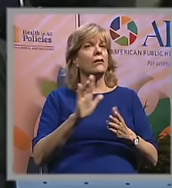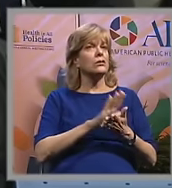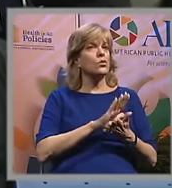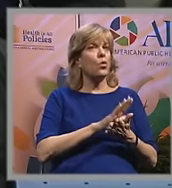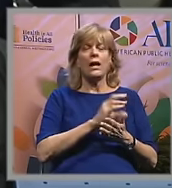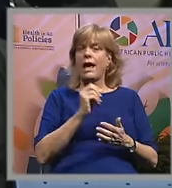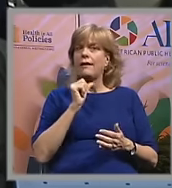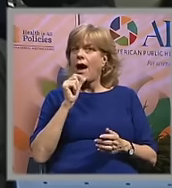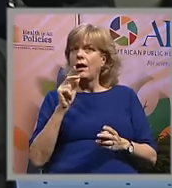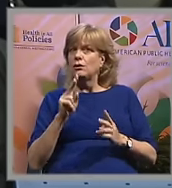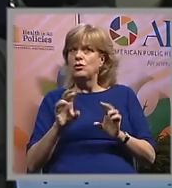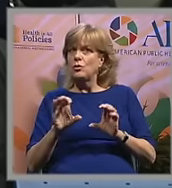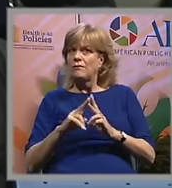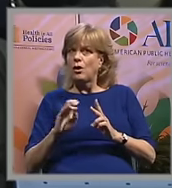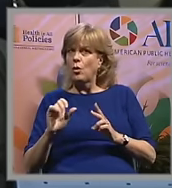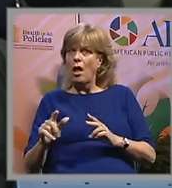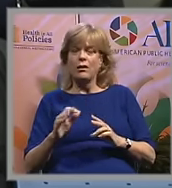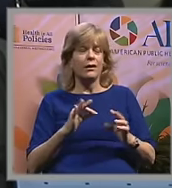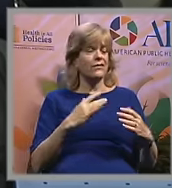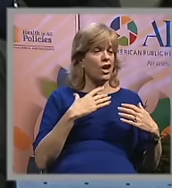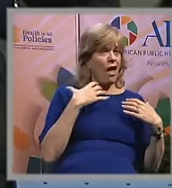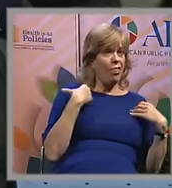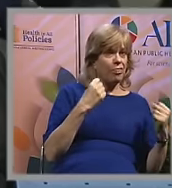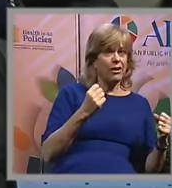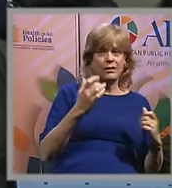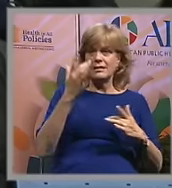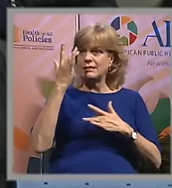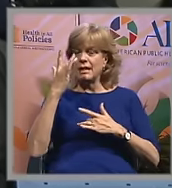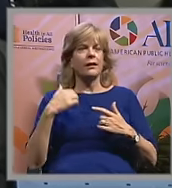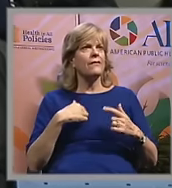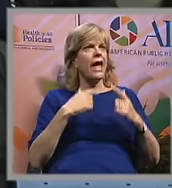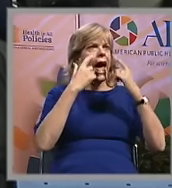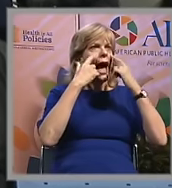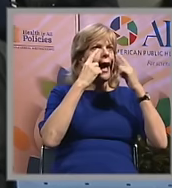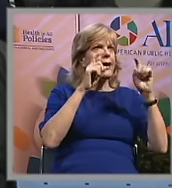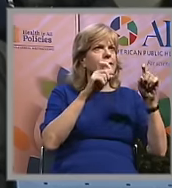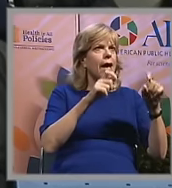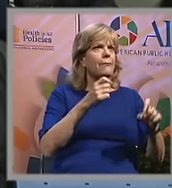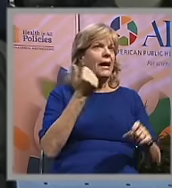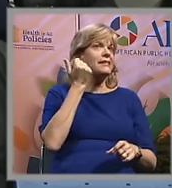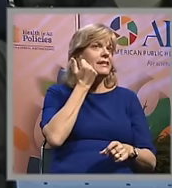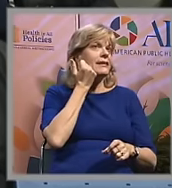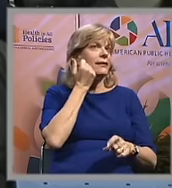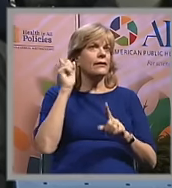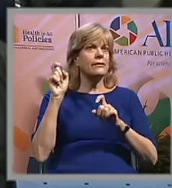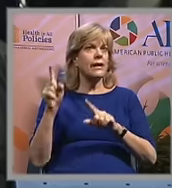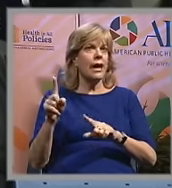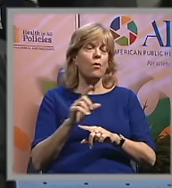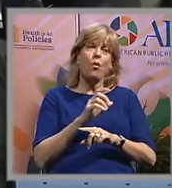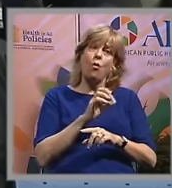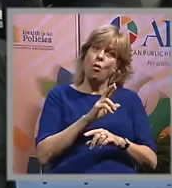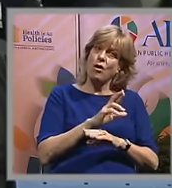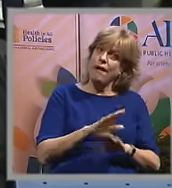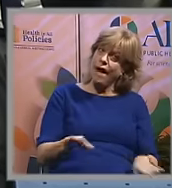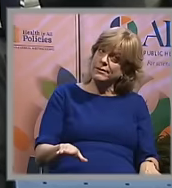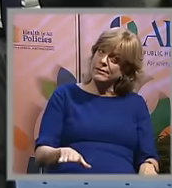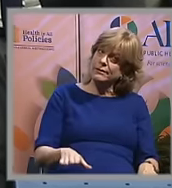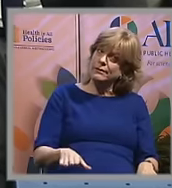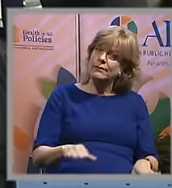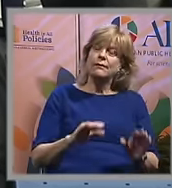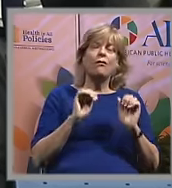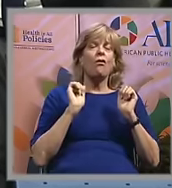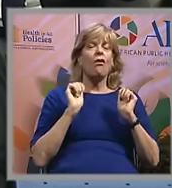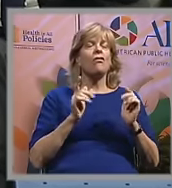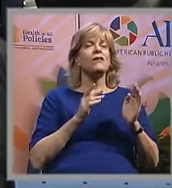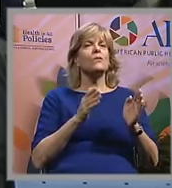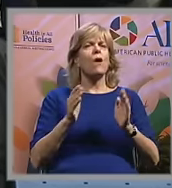be whether they're healthy or sick, whether they've had an eye exam or a dental exam or not. And so there are all of these ways